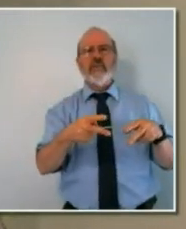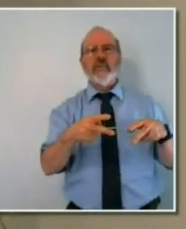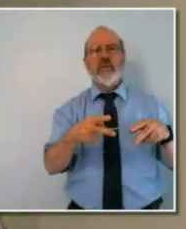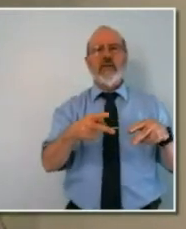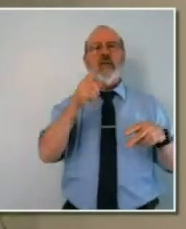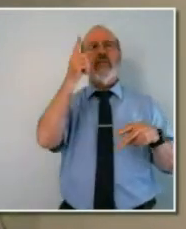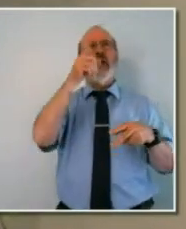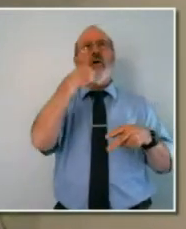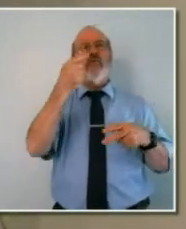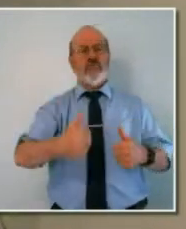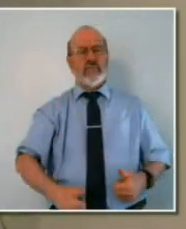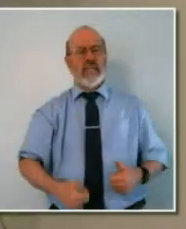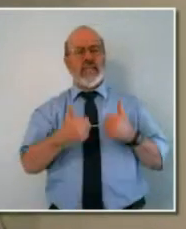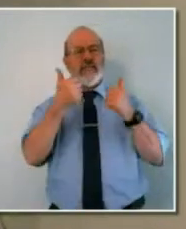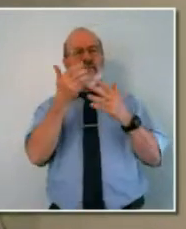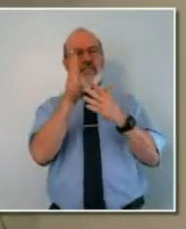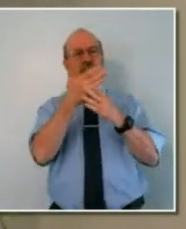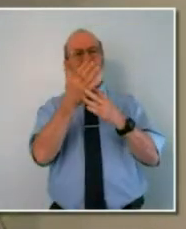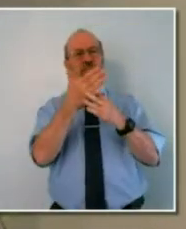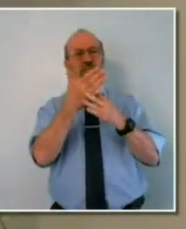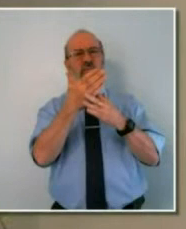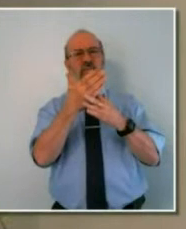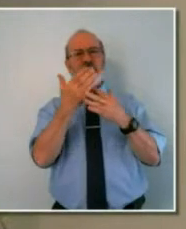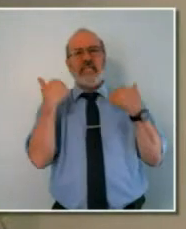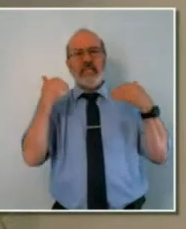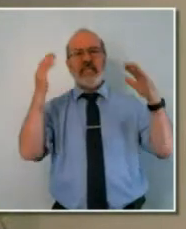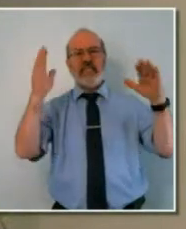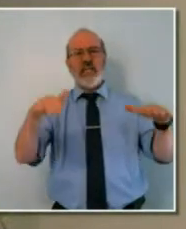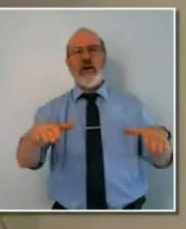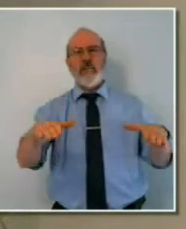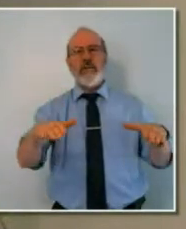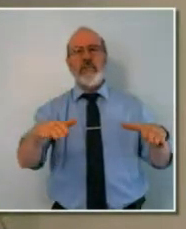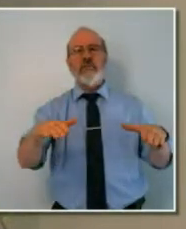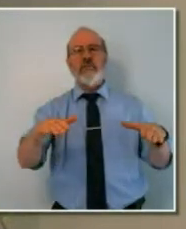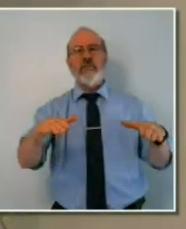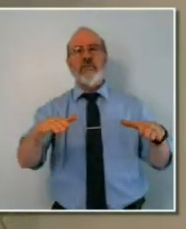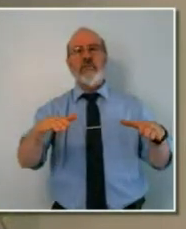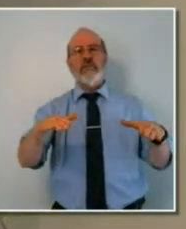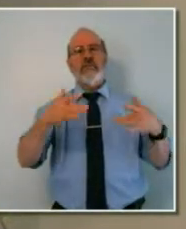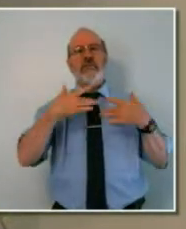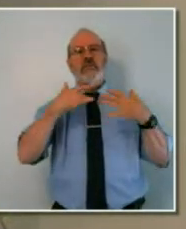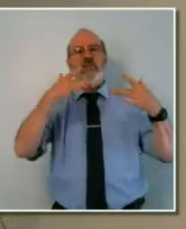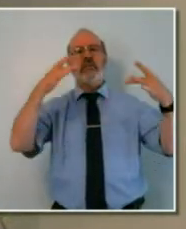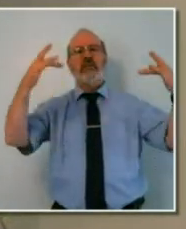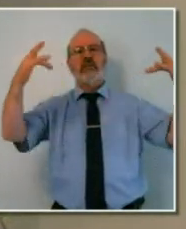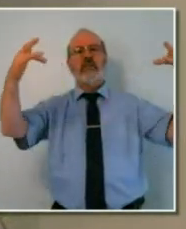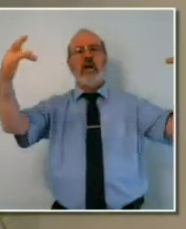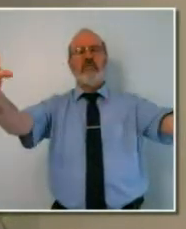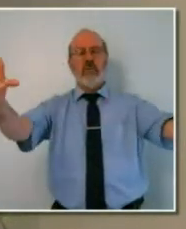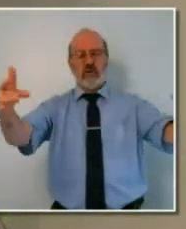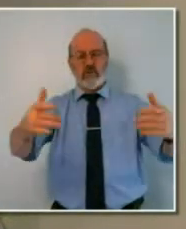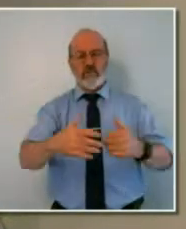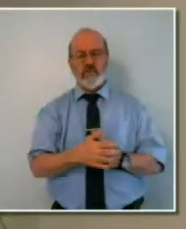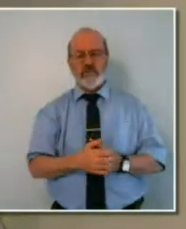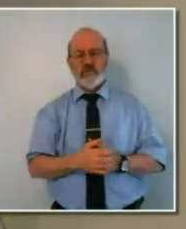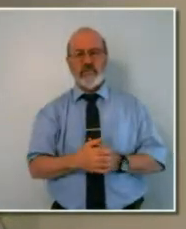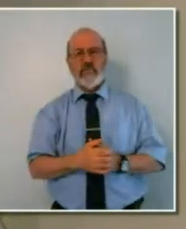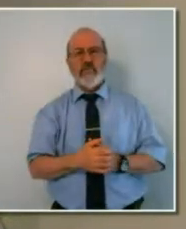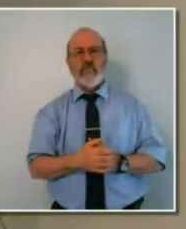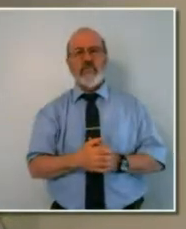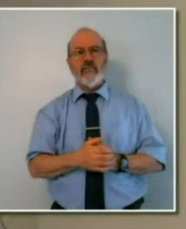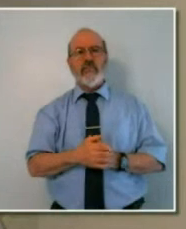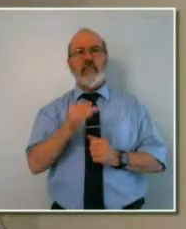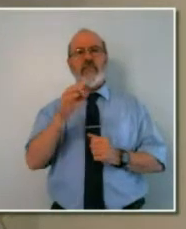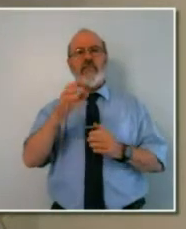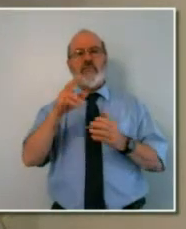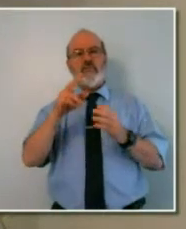that dwellest between the cherubims, shine forth." If you were to look